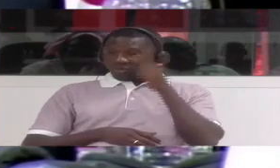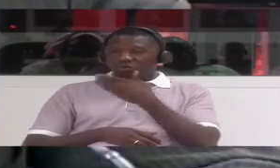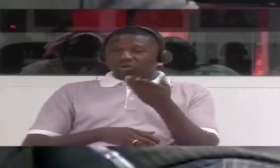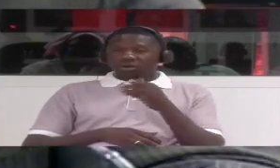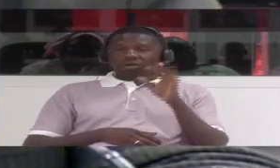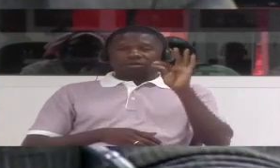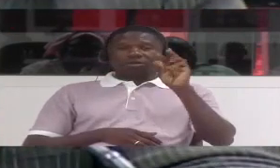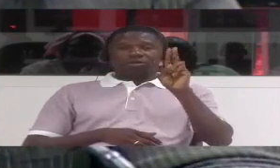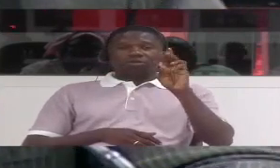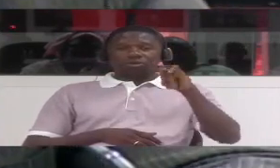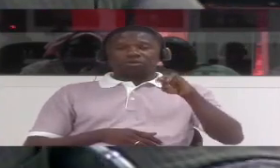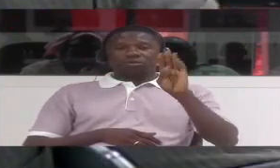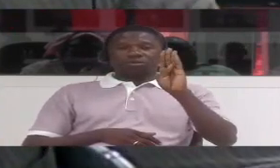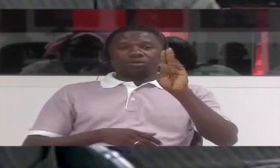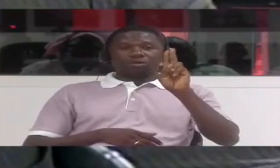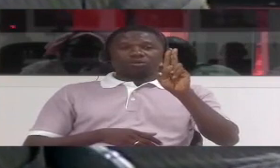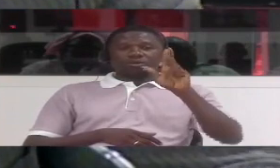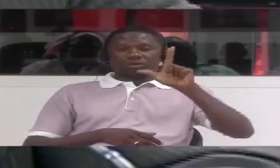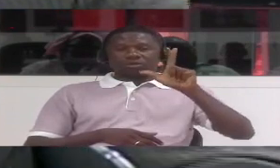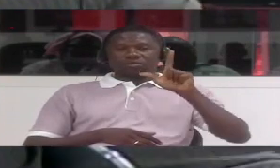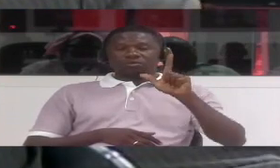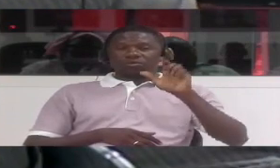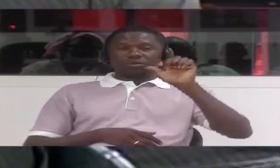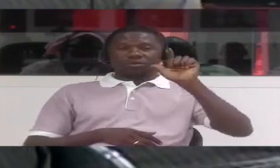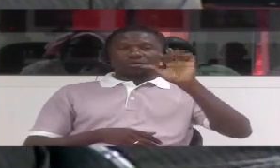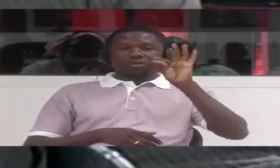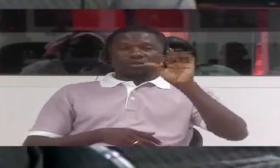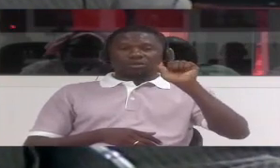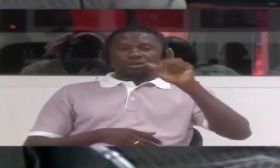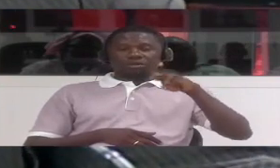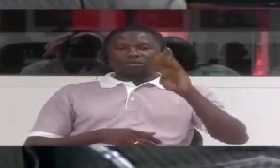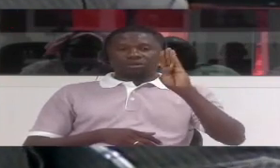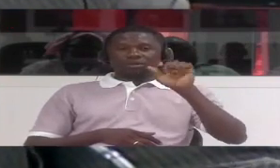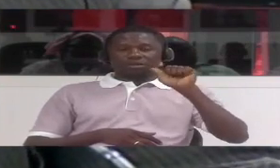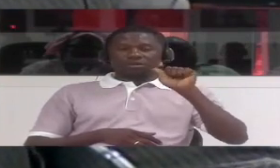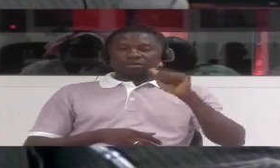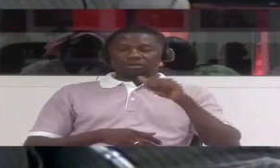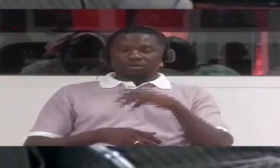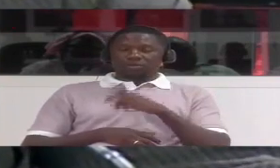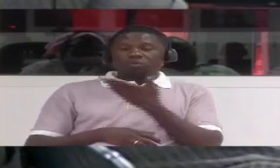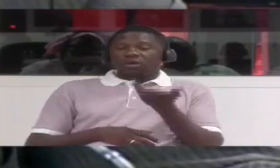presently? When I was in London, I heard he died. He, along with